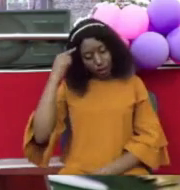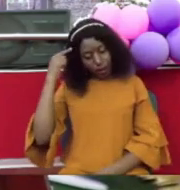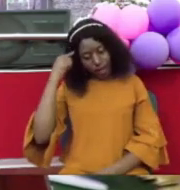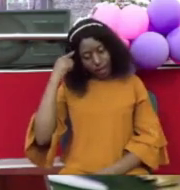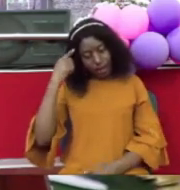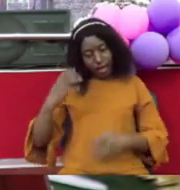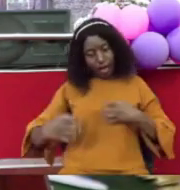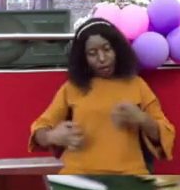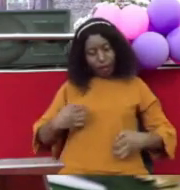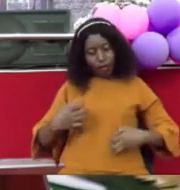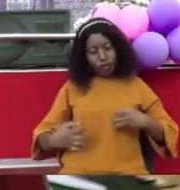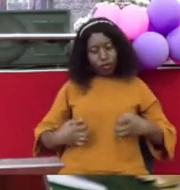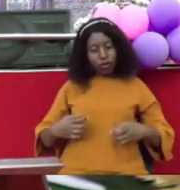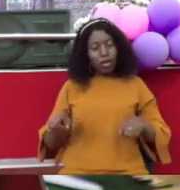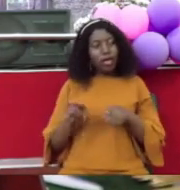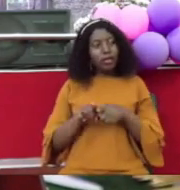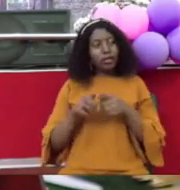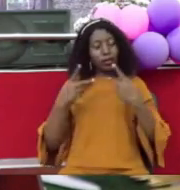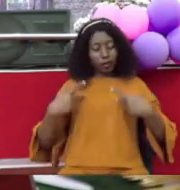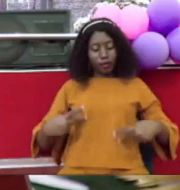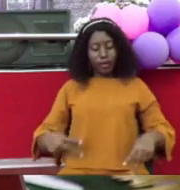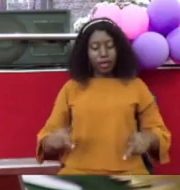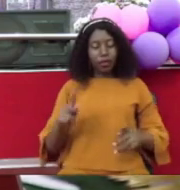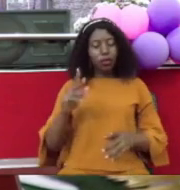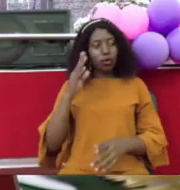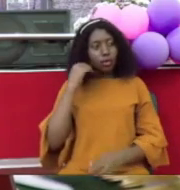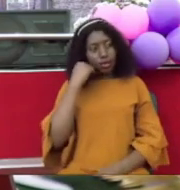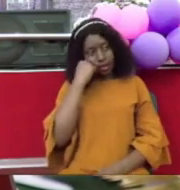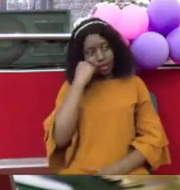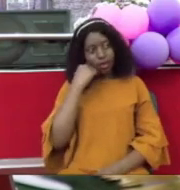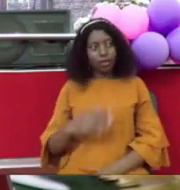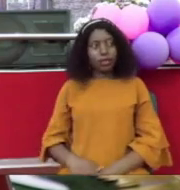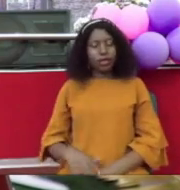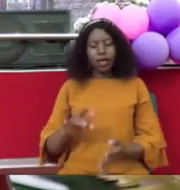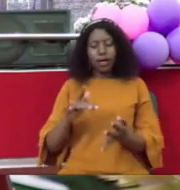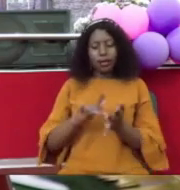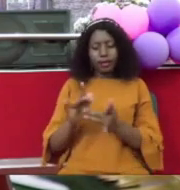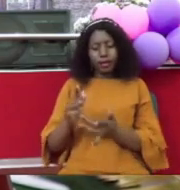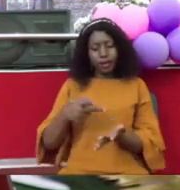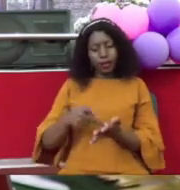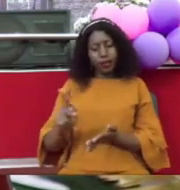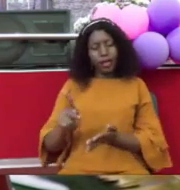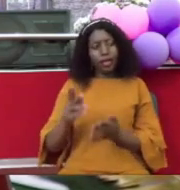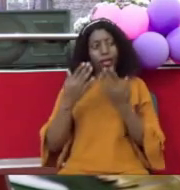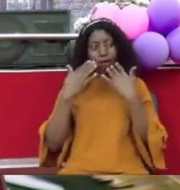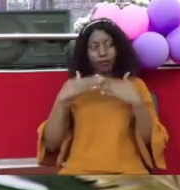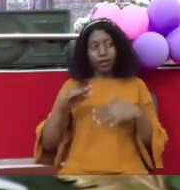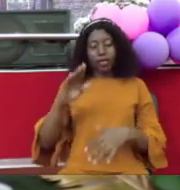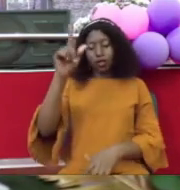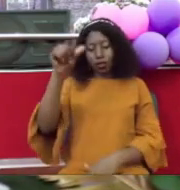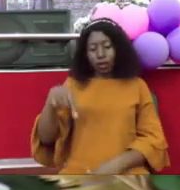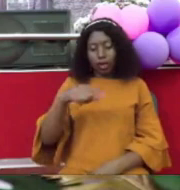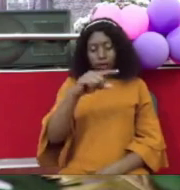emotions, hisia, and our physical diseases. Na hata magonjwa ya kimwili. Jesus paid for it on the cross. Yesu alilipia pale and msalabani. We receive